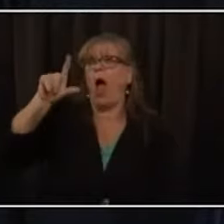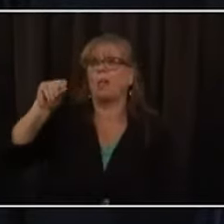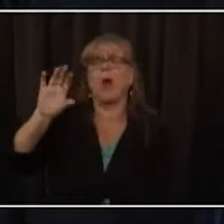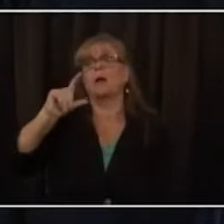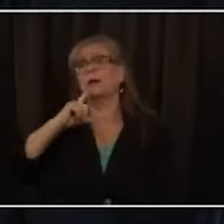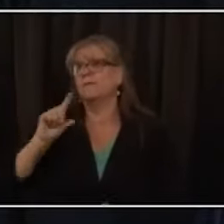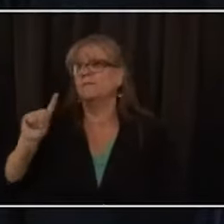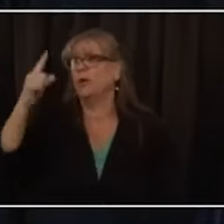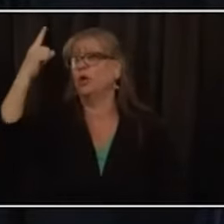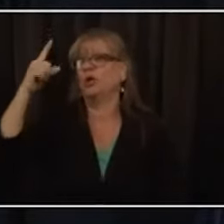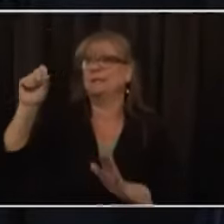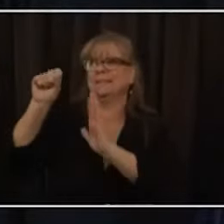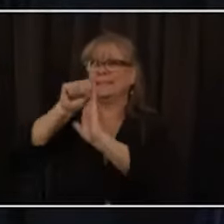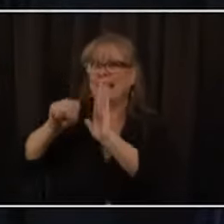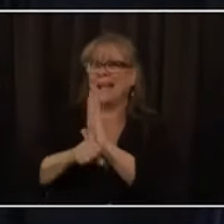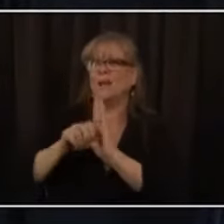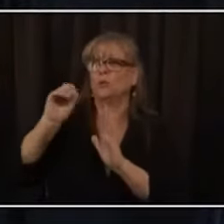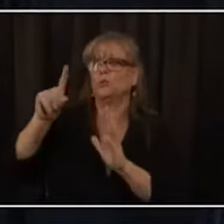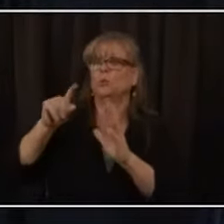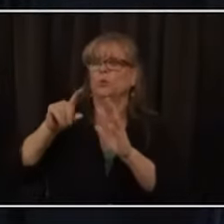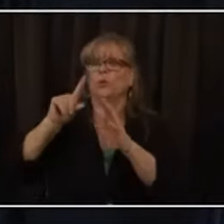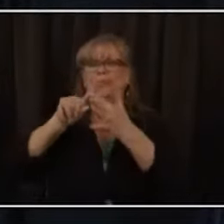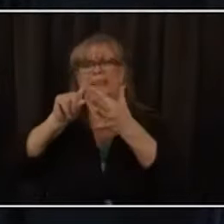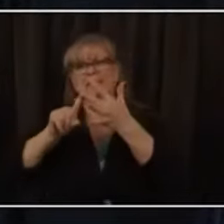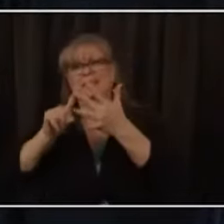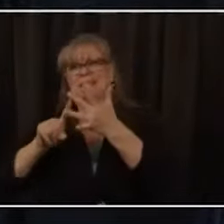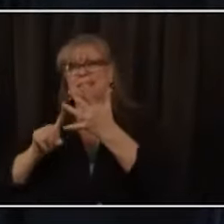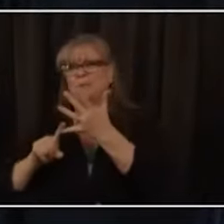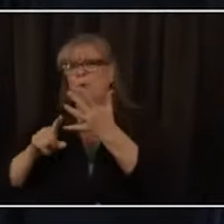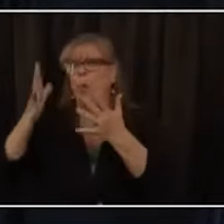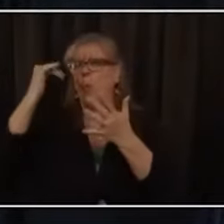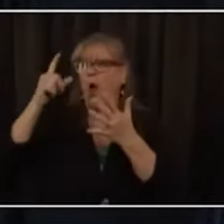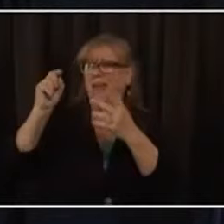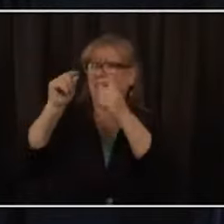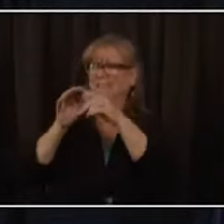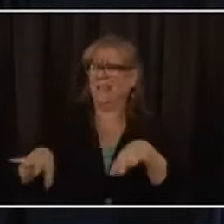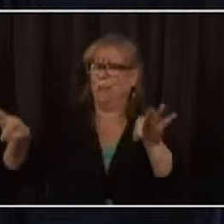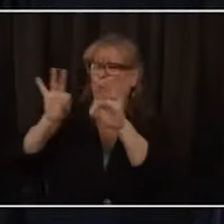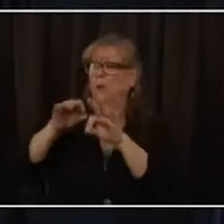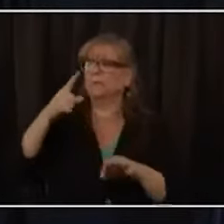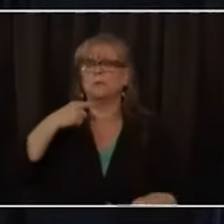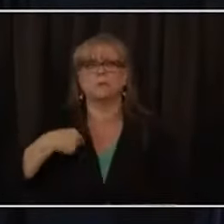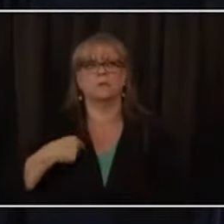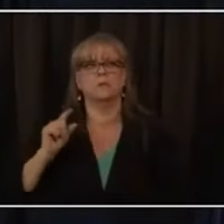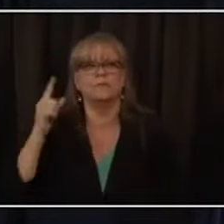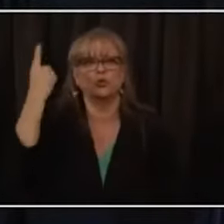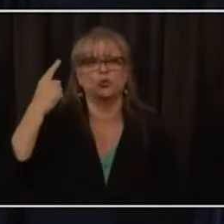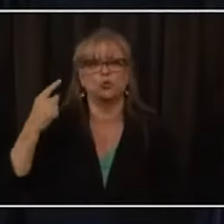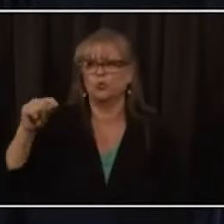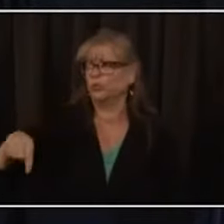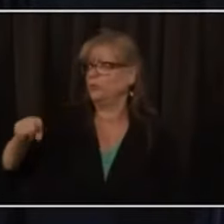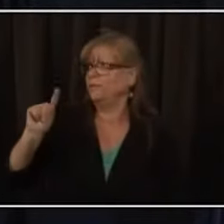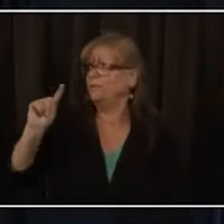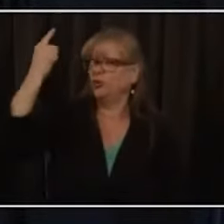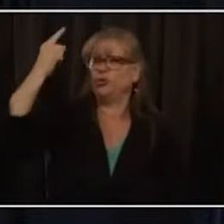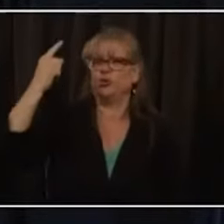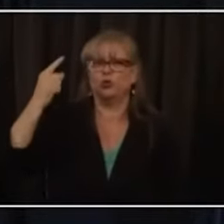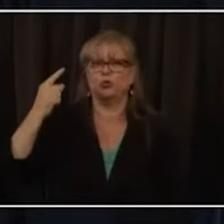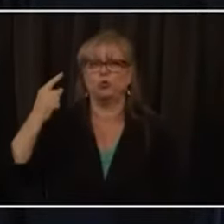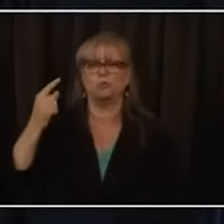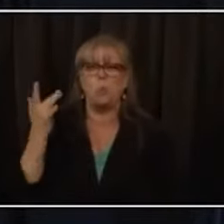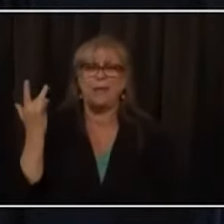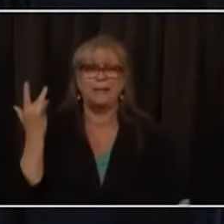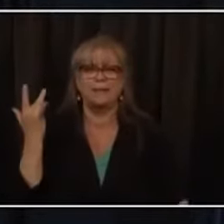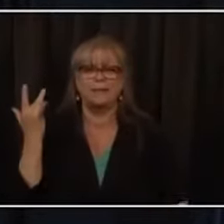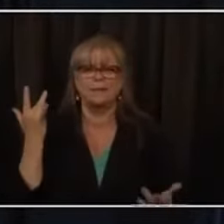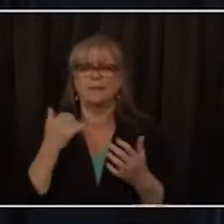to reopen. And I'm wondering why that's so important to you. Yeah. I think that what's important